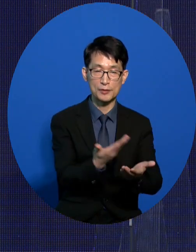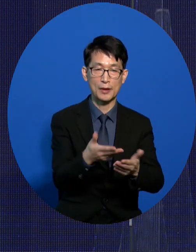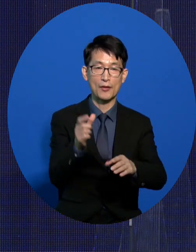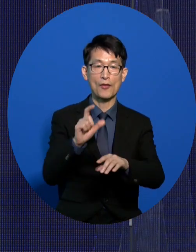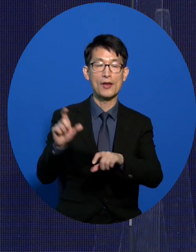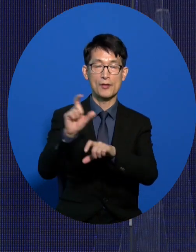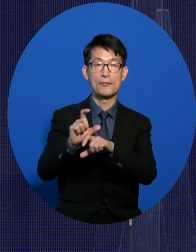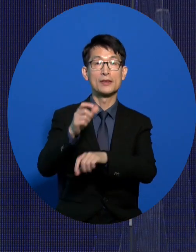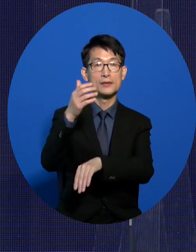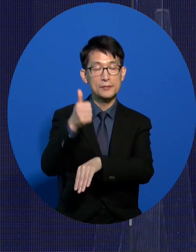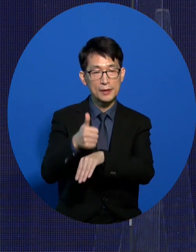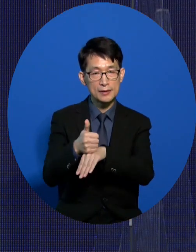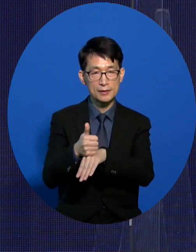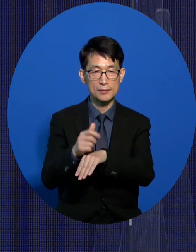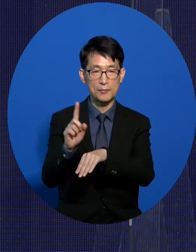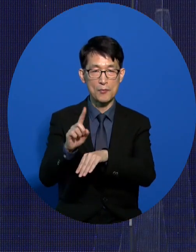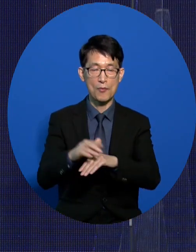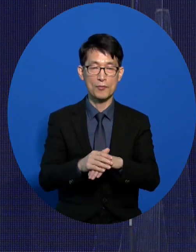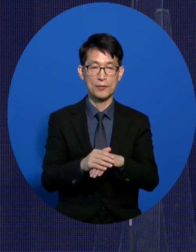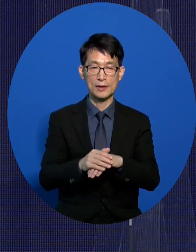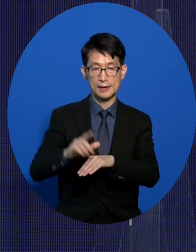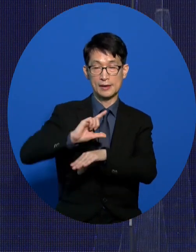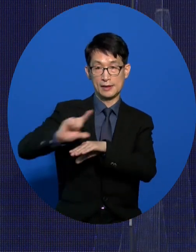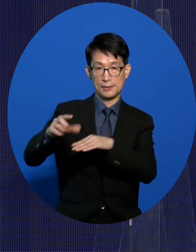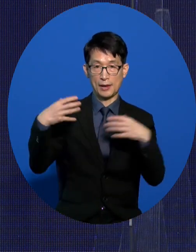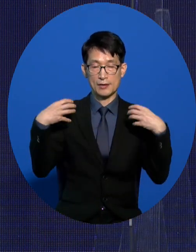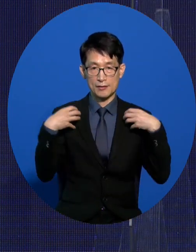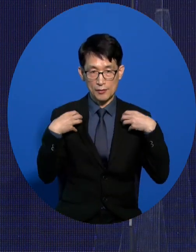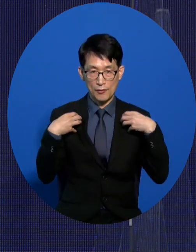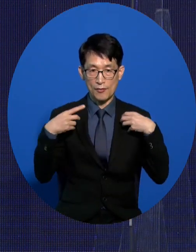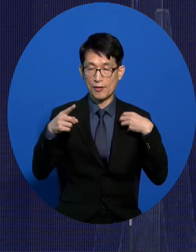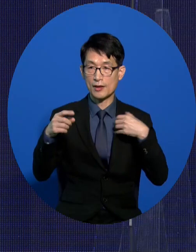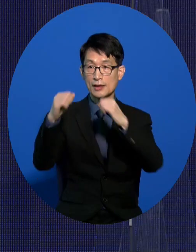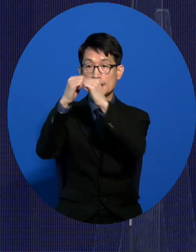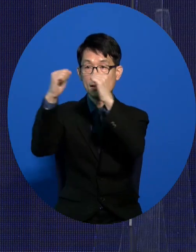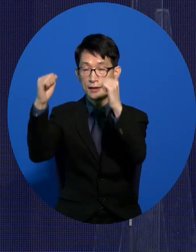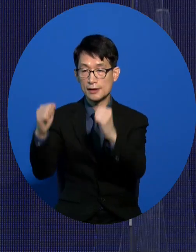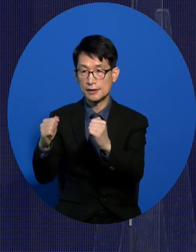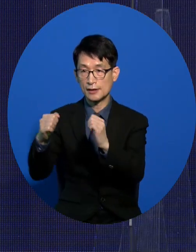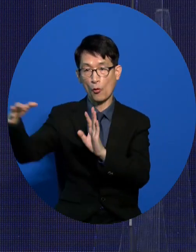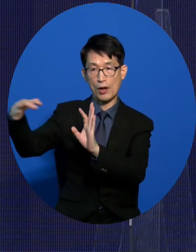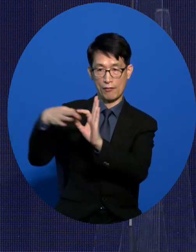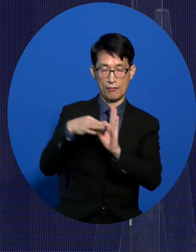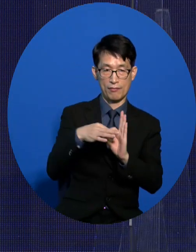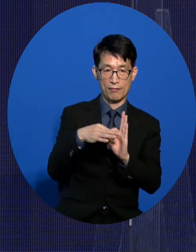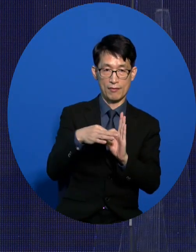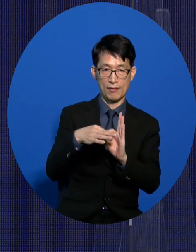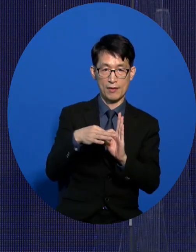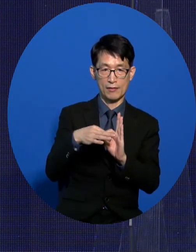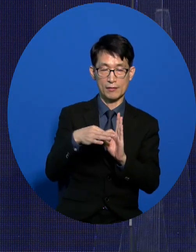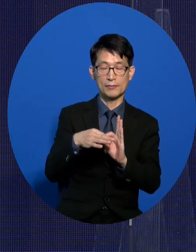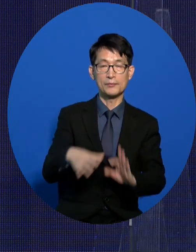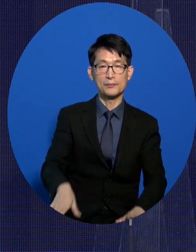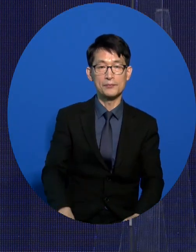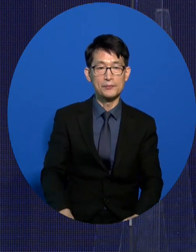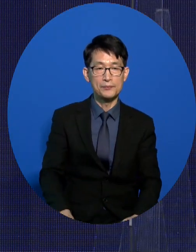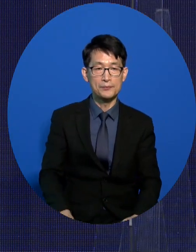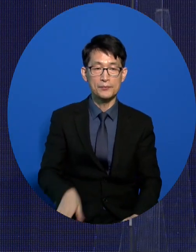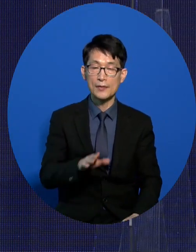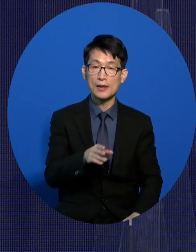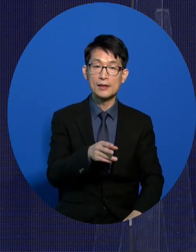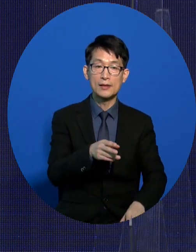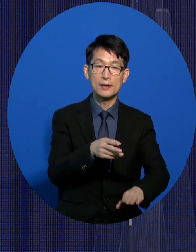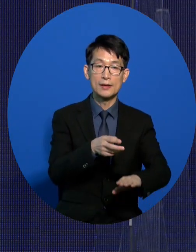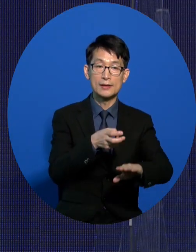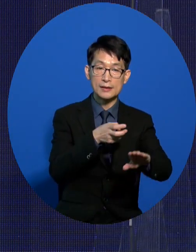to select the type of vehicle. Lastly, we connect to the systems of the